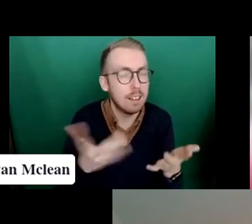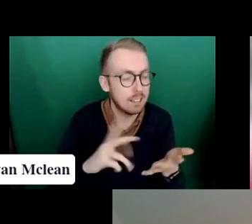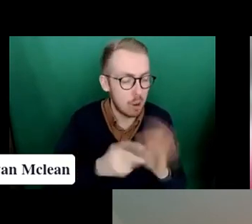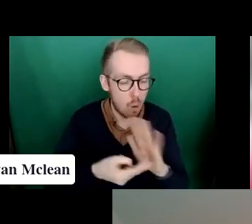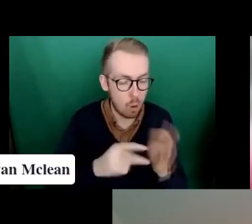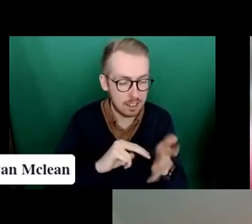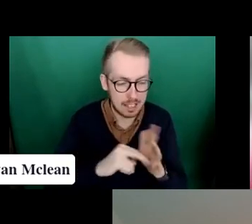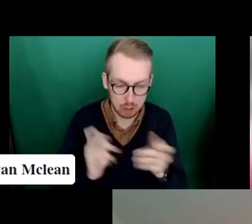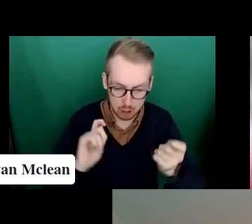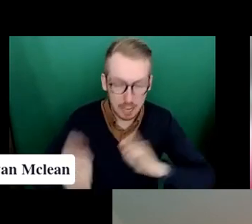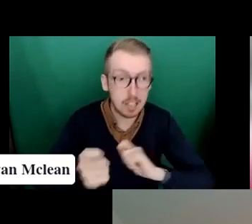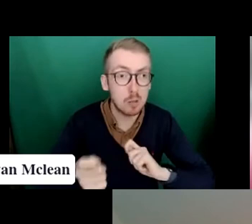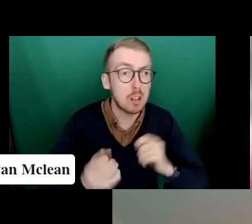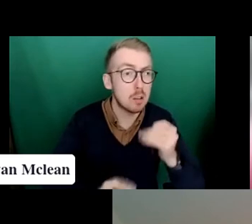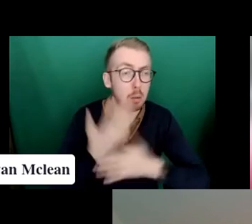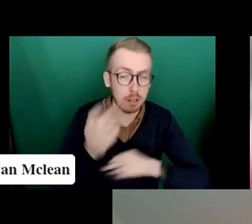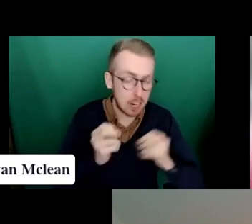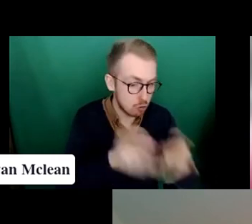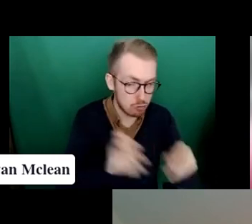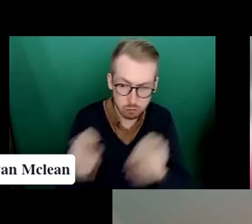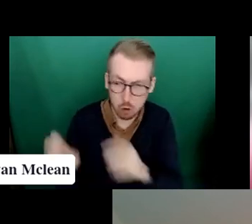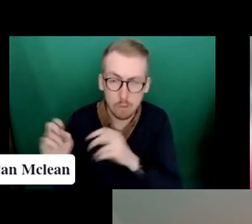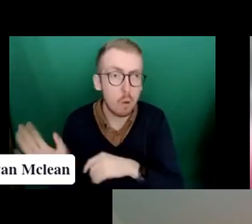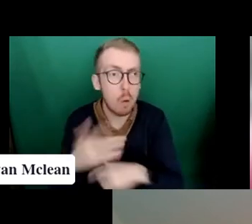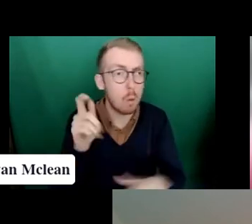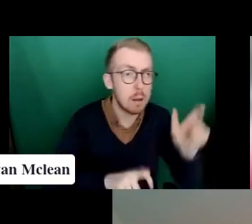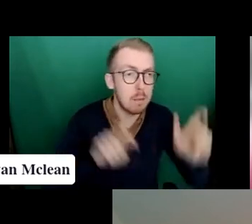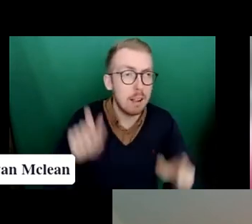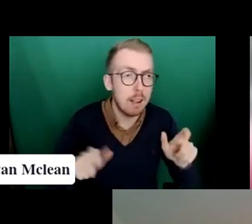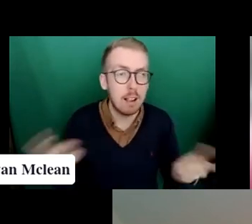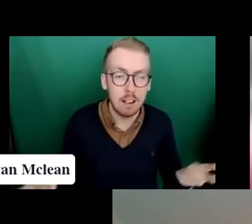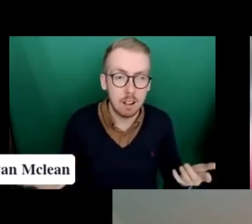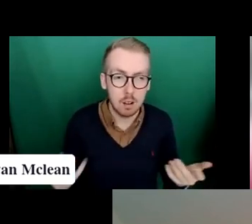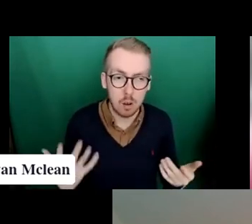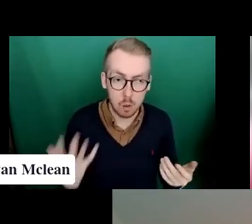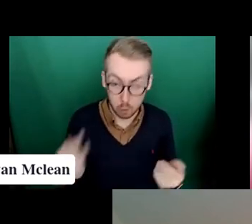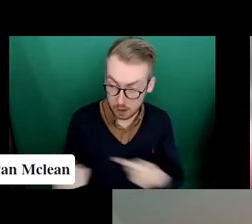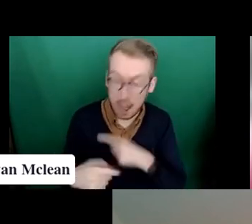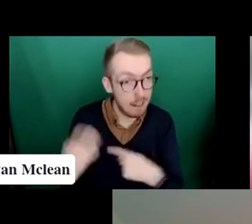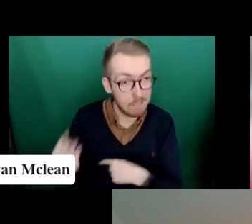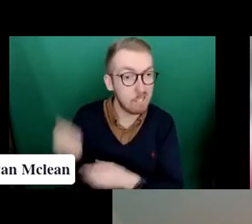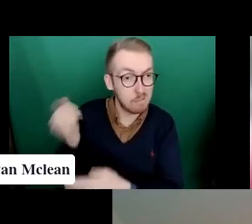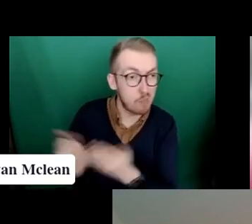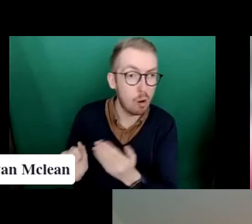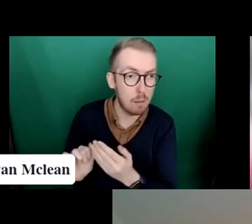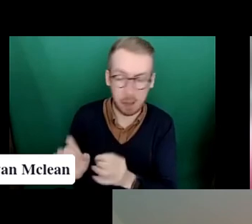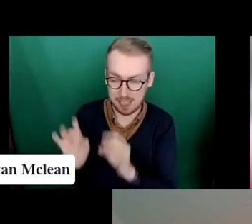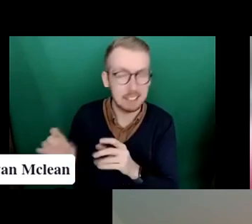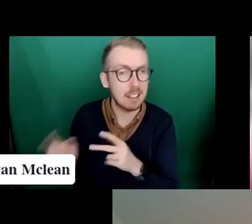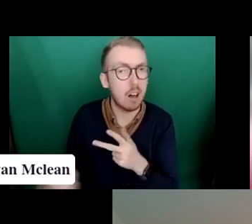leadership? Where's the progression routes for everyone? You know, you can have the entry routes, you can have these positions. And we're lucky enough, we've got some museum managers now, you know, like